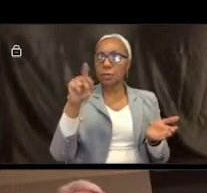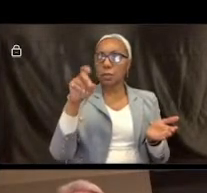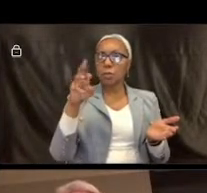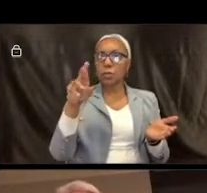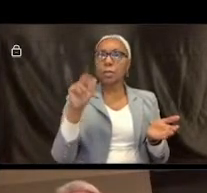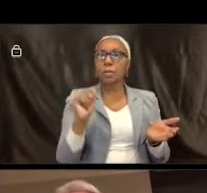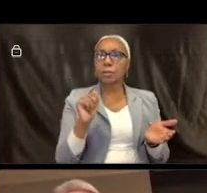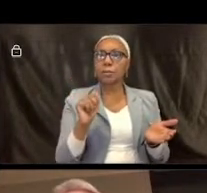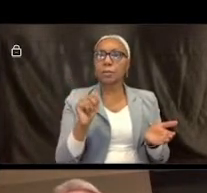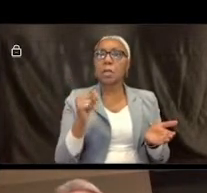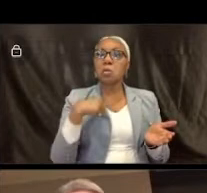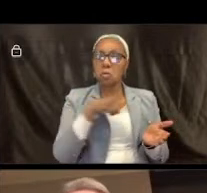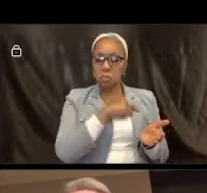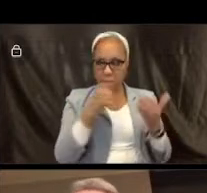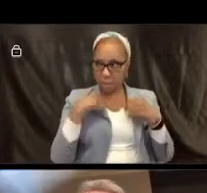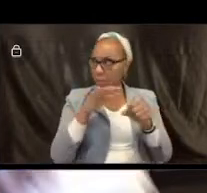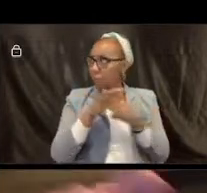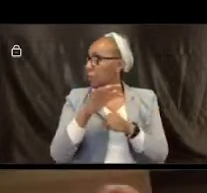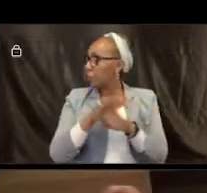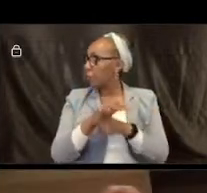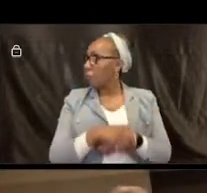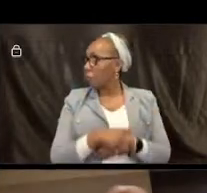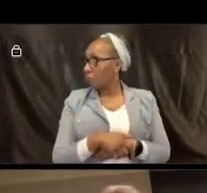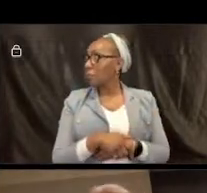You have a quorum. Thank you.